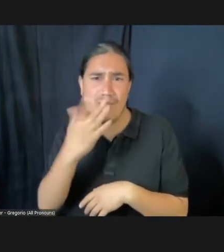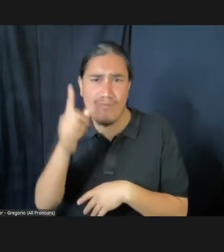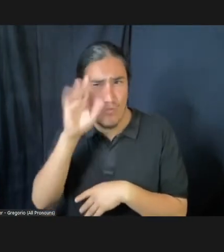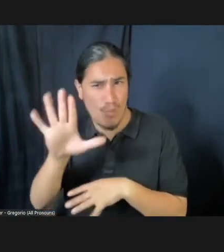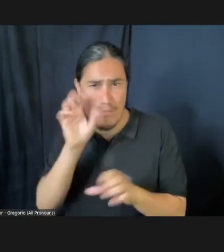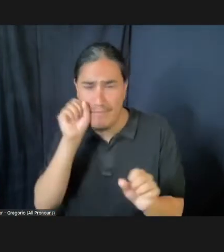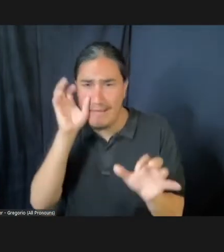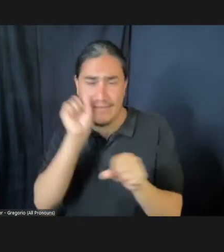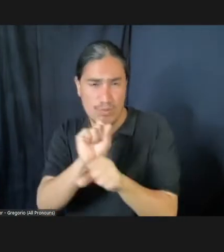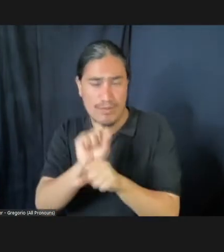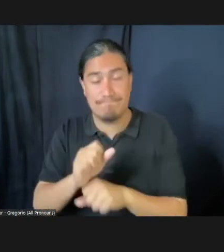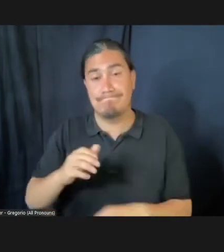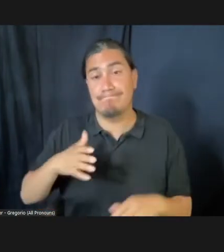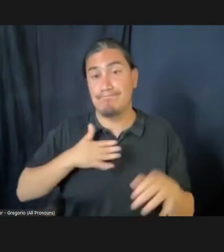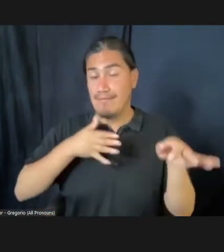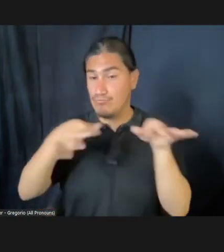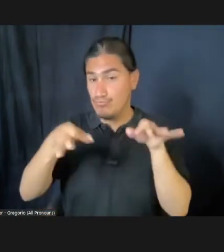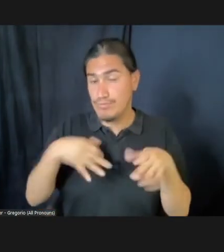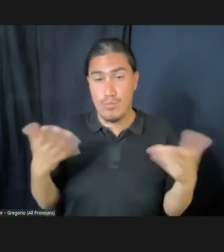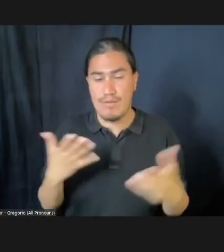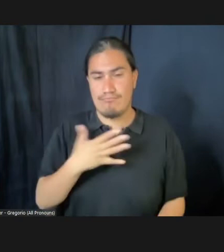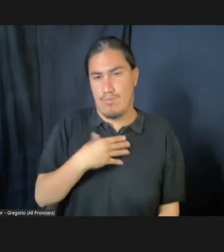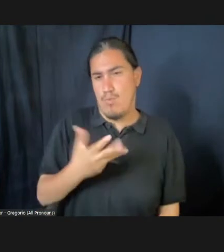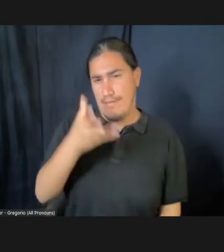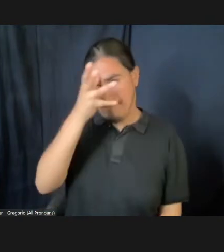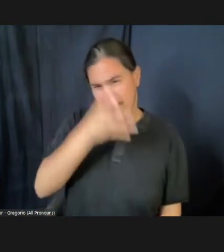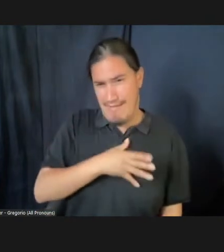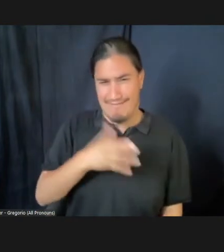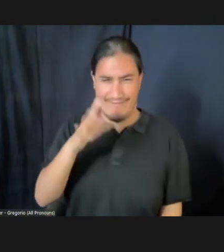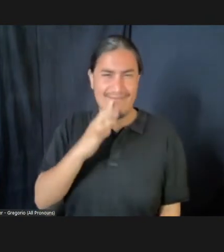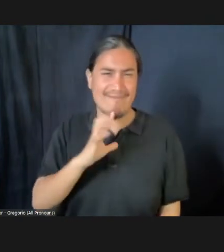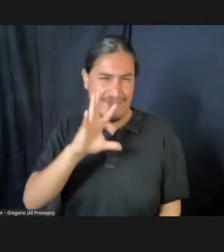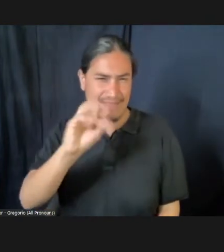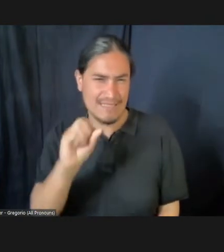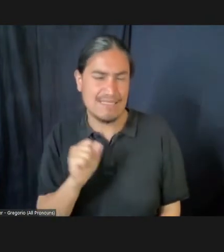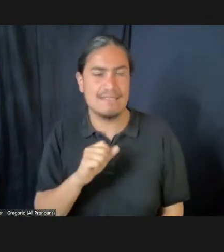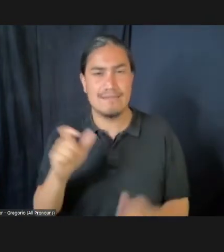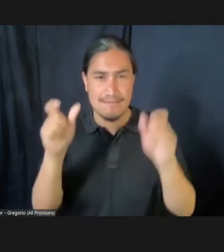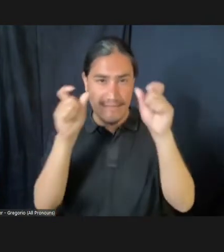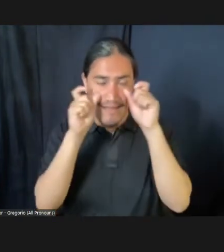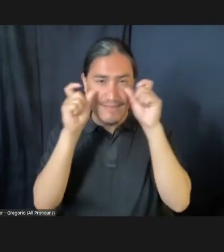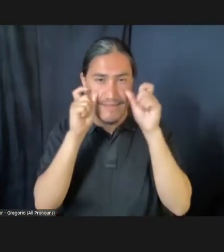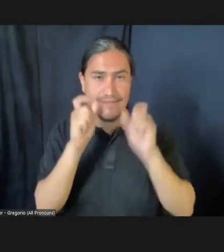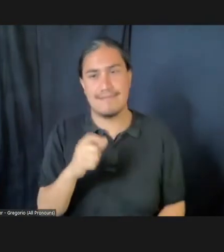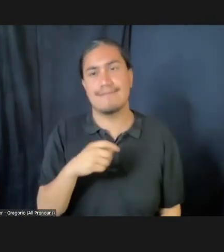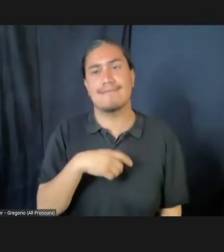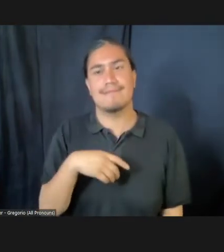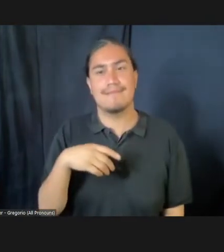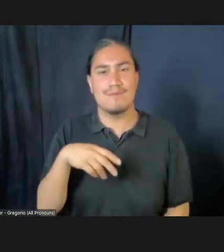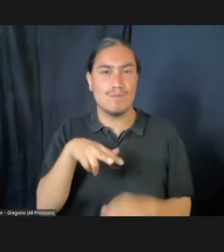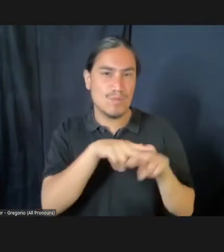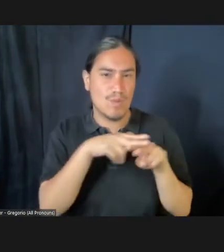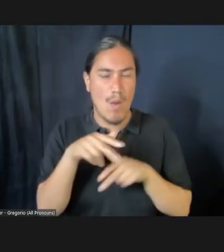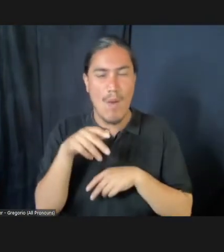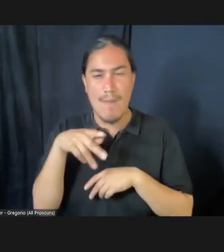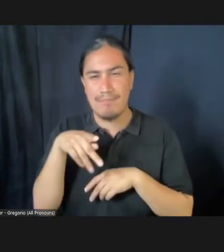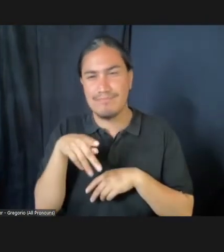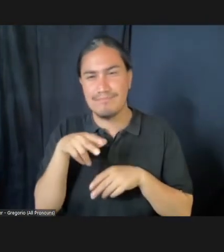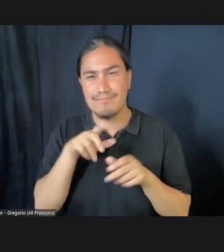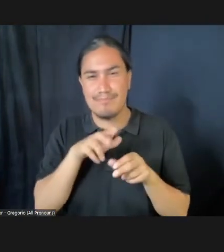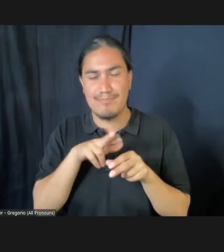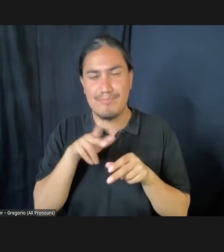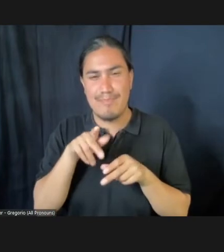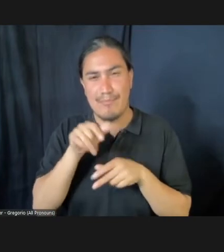My visual description is that I'm a white guy in my 50s wearing glasses, with short salt and pepper hair and the beginning of a beard. I am wearing a blue